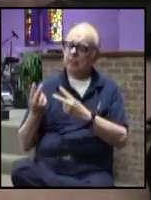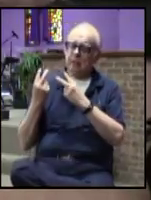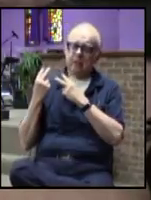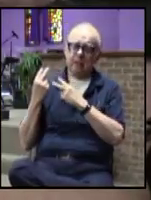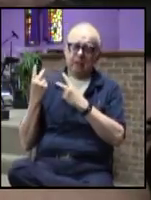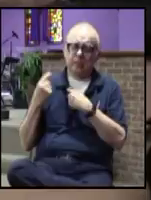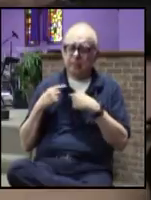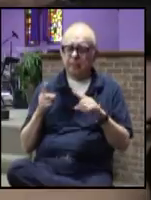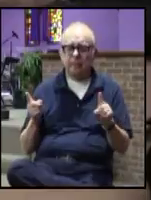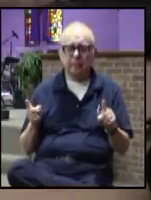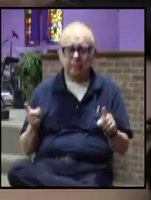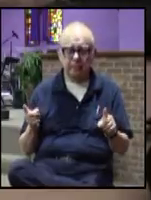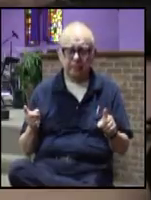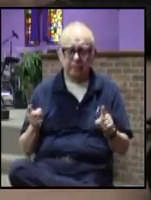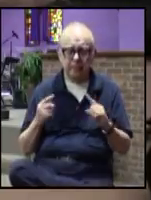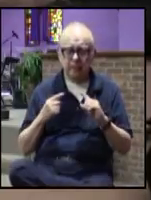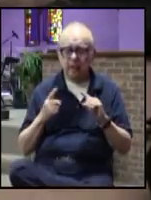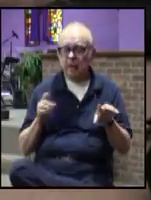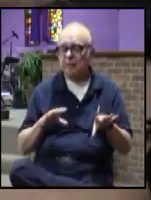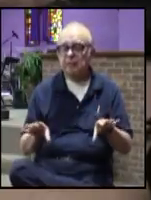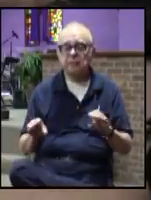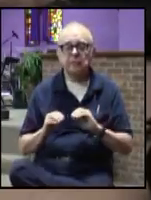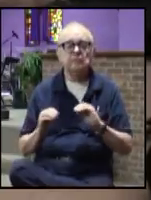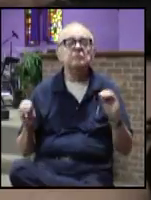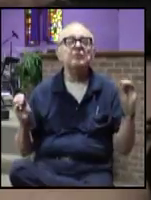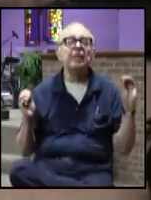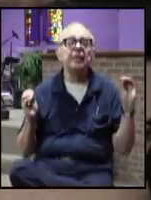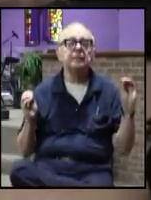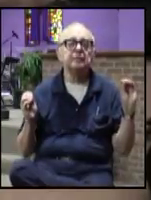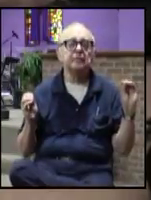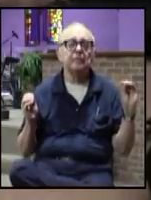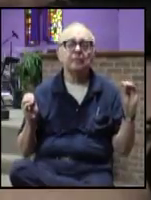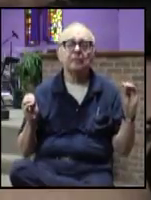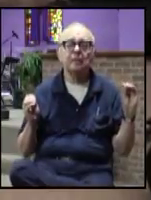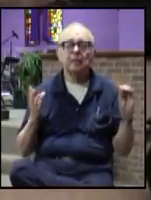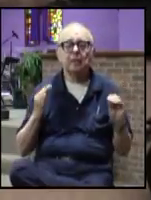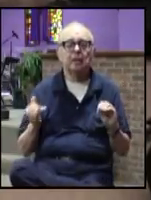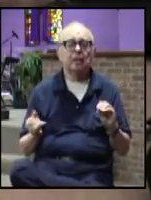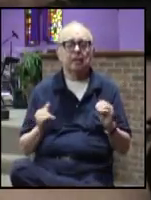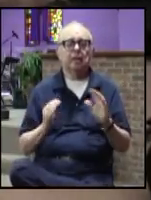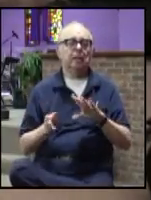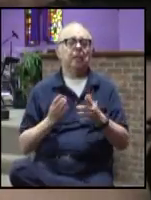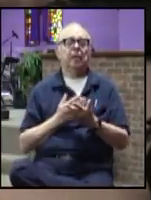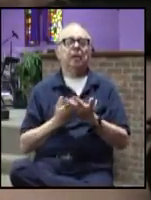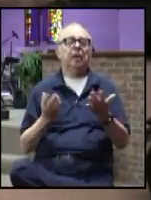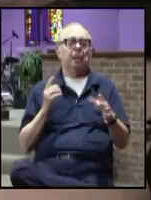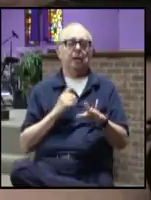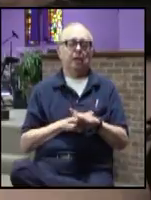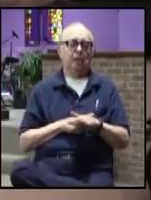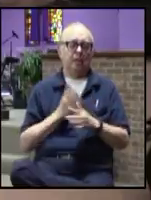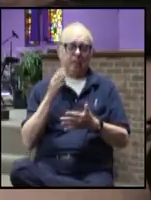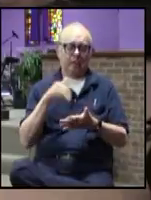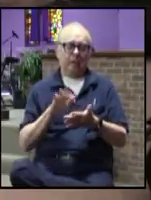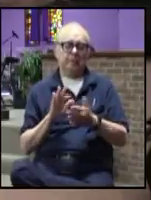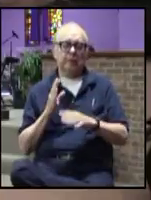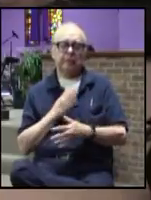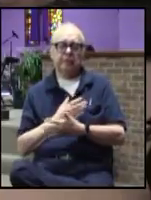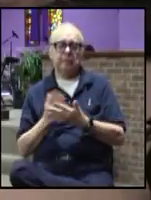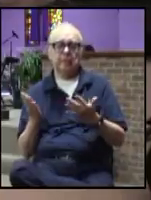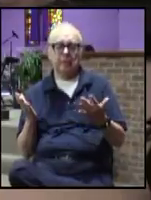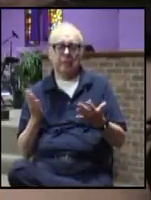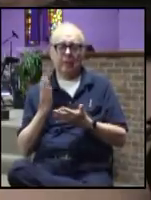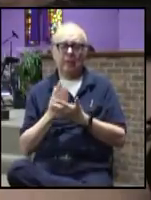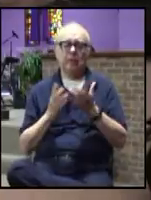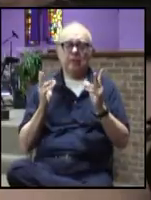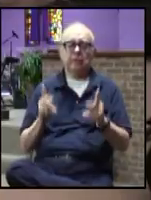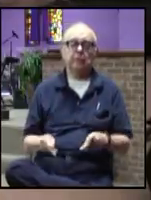at what you've accomplished and you say, I've accomplished absolutely nothing? Because it seemed like every time I got right in the middle of